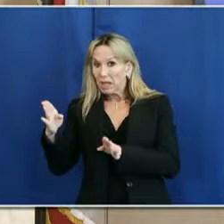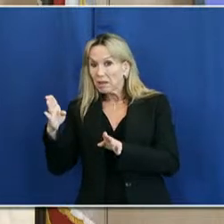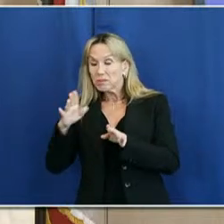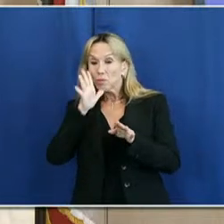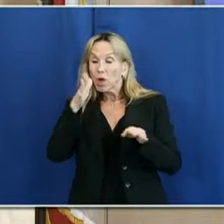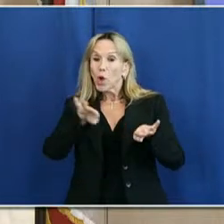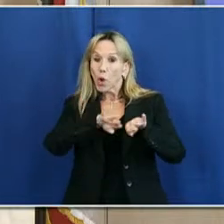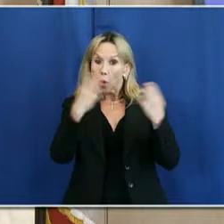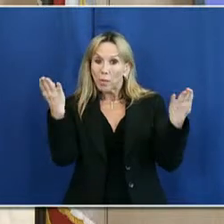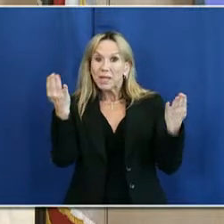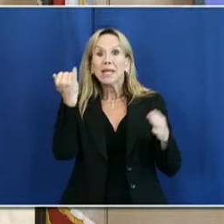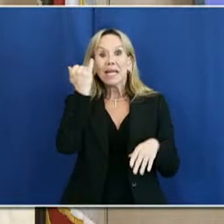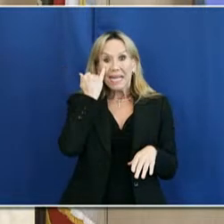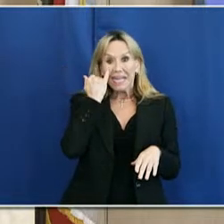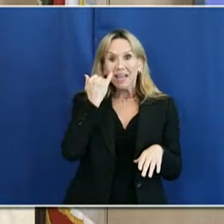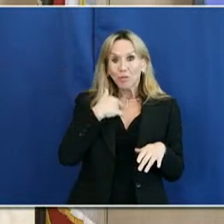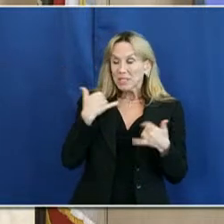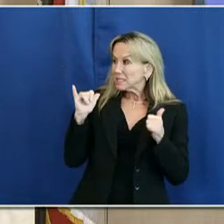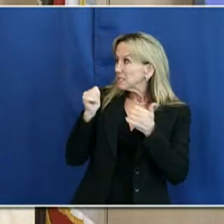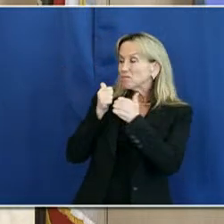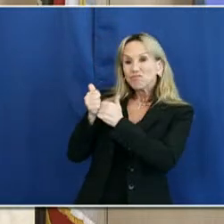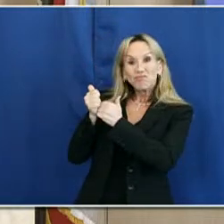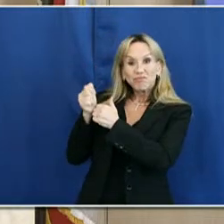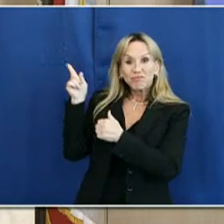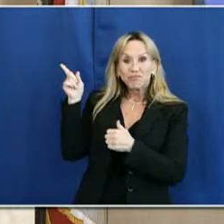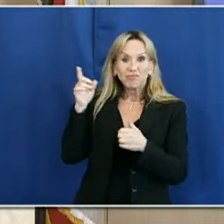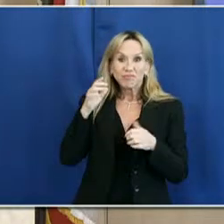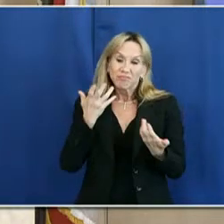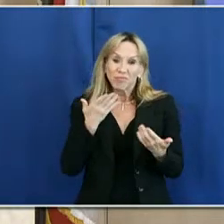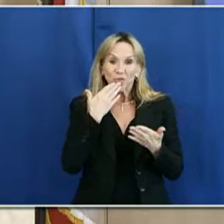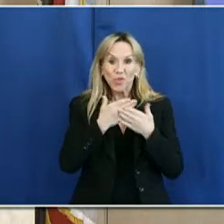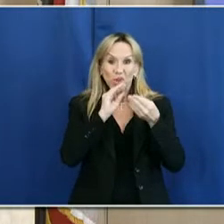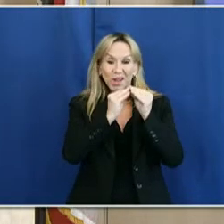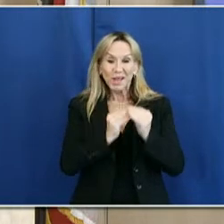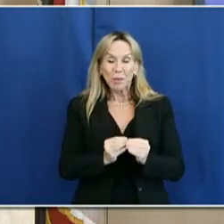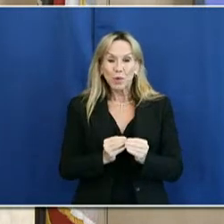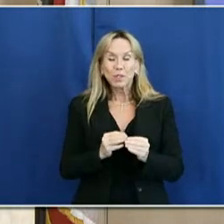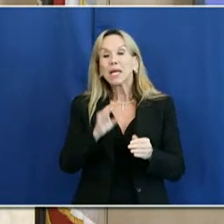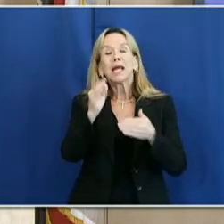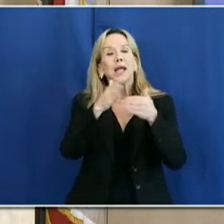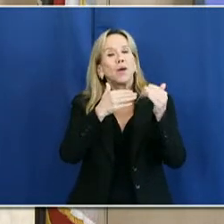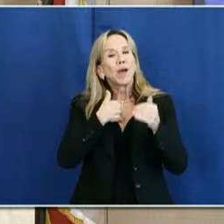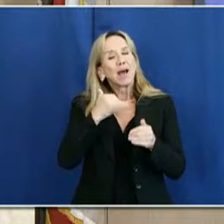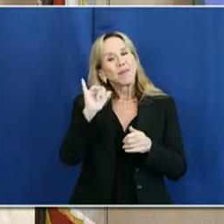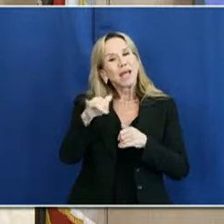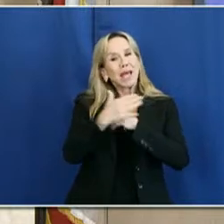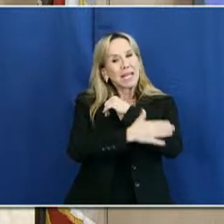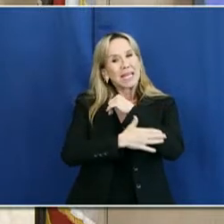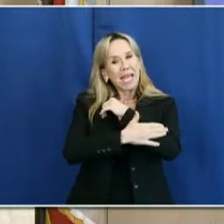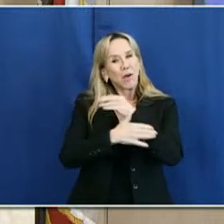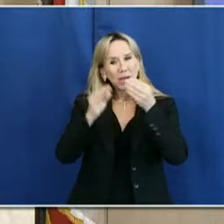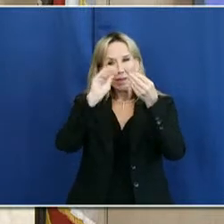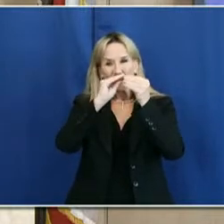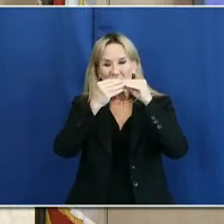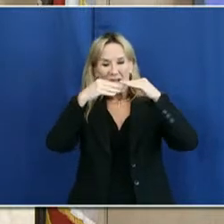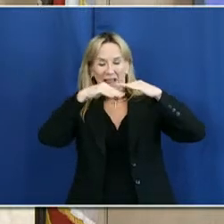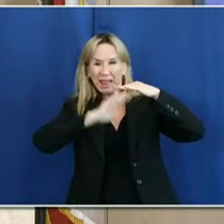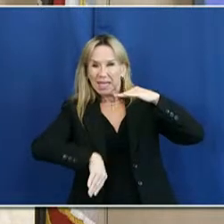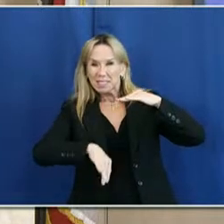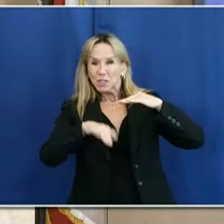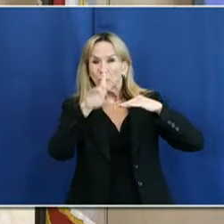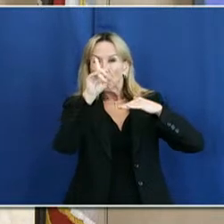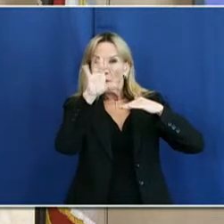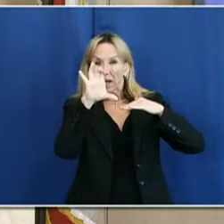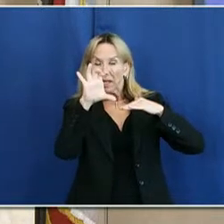does continue to stay off the watch list. And I would also say that even though we have a county metric of less than 100